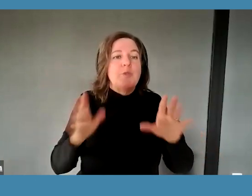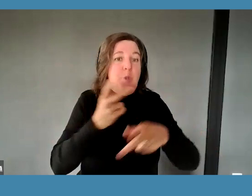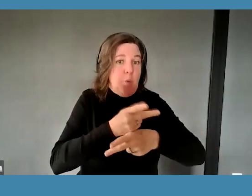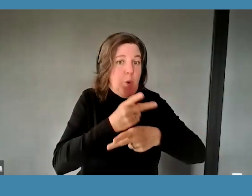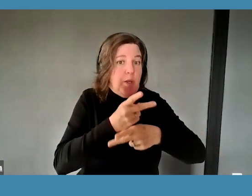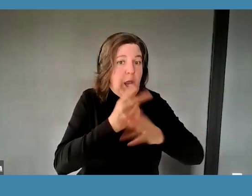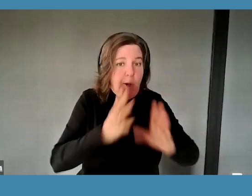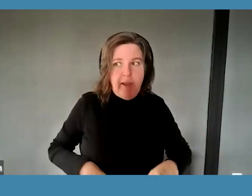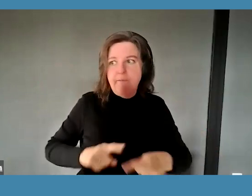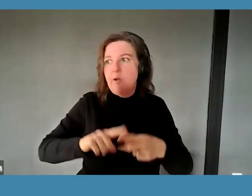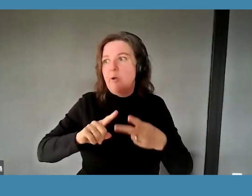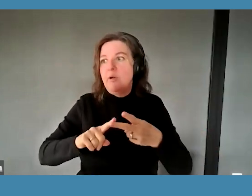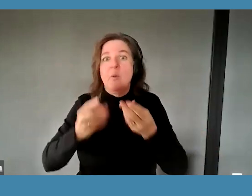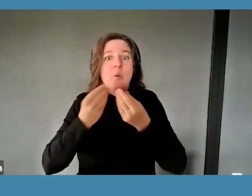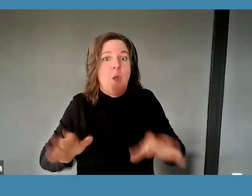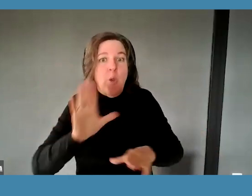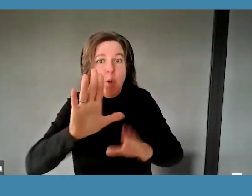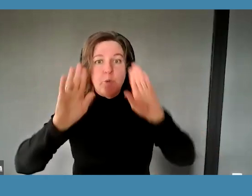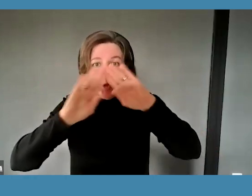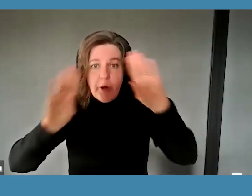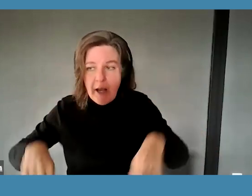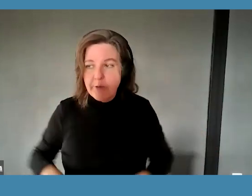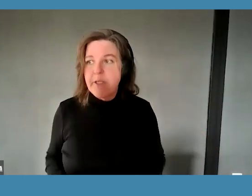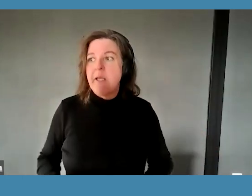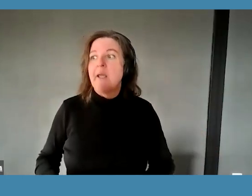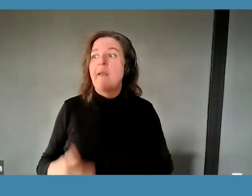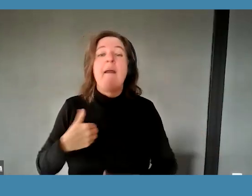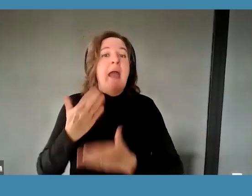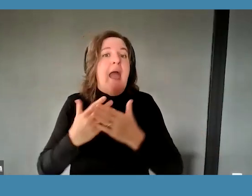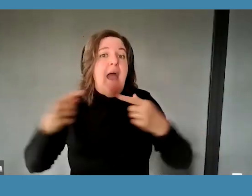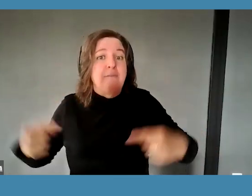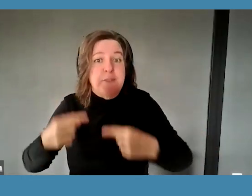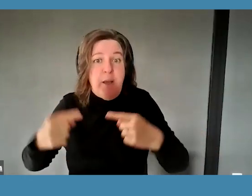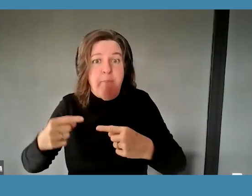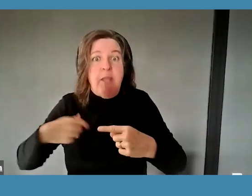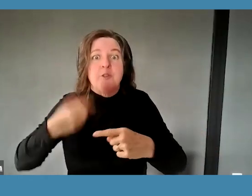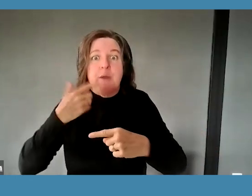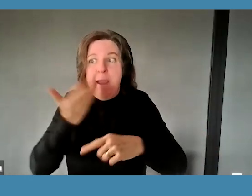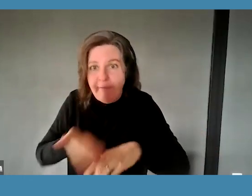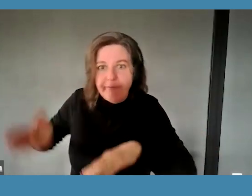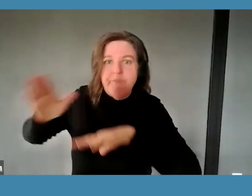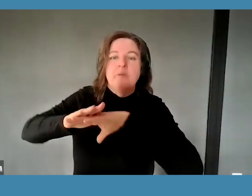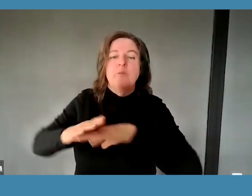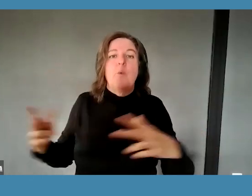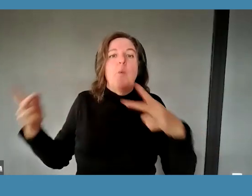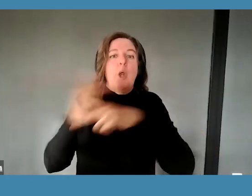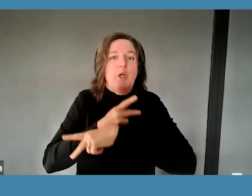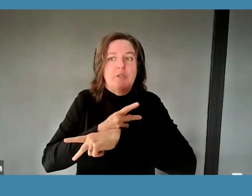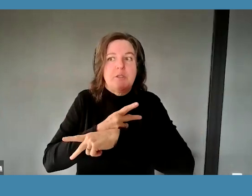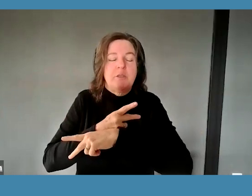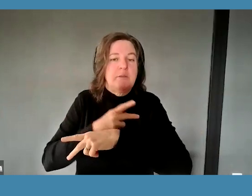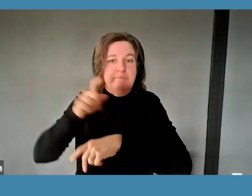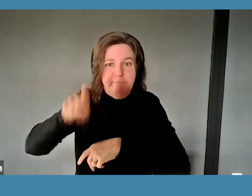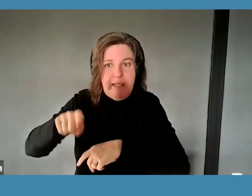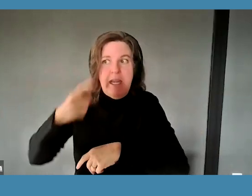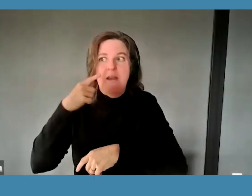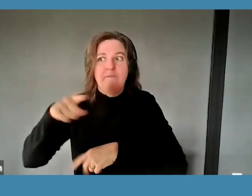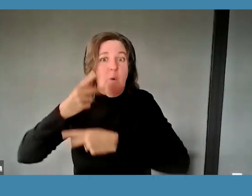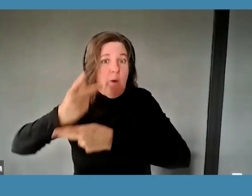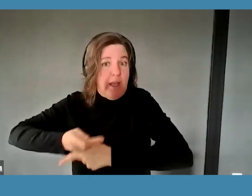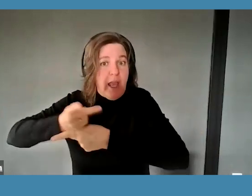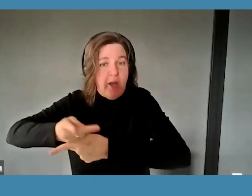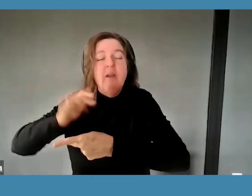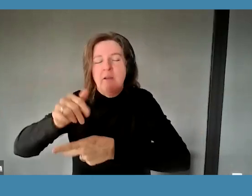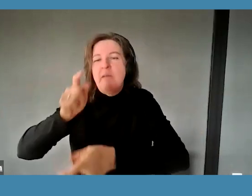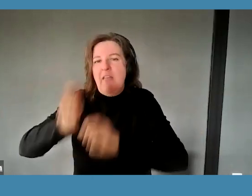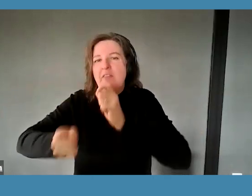and now have much more physical impairments or needs for care, that's going to change your priority rank. And